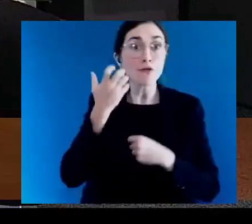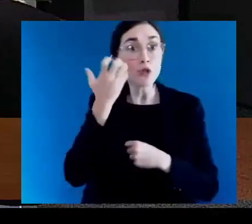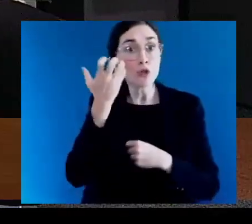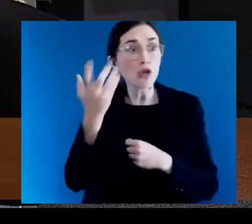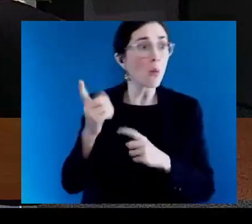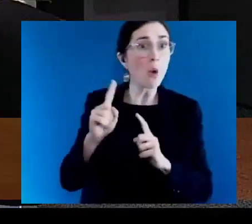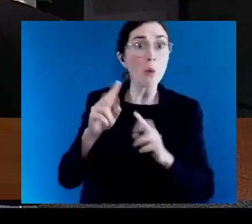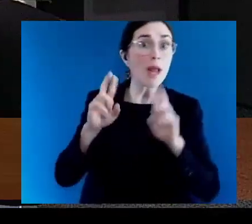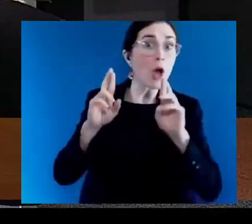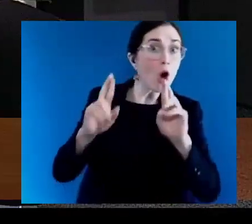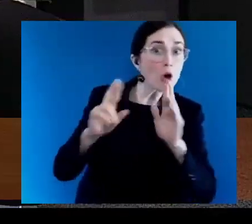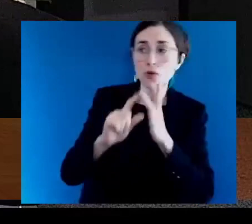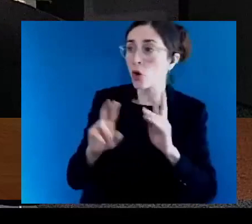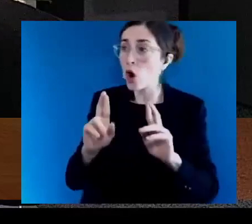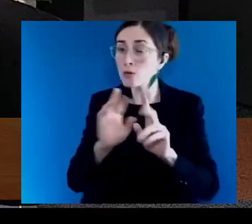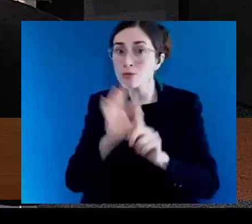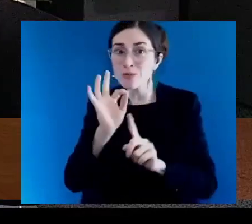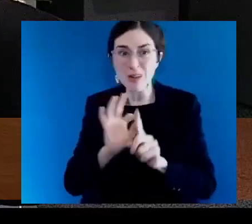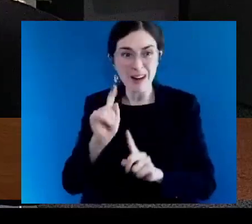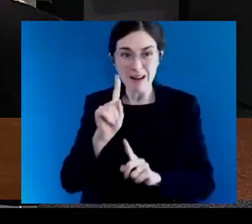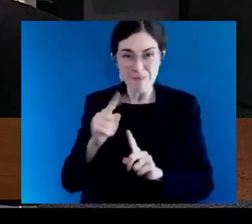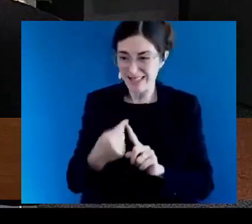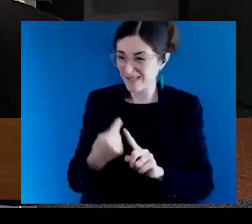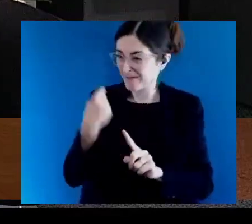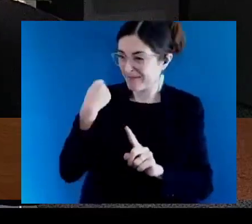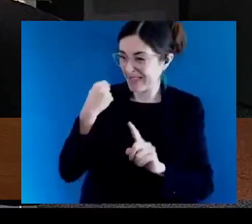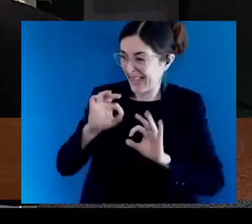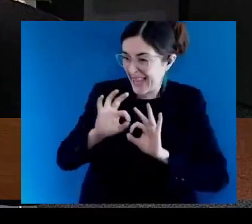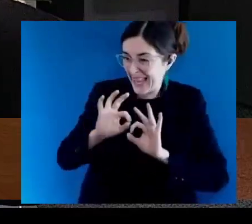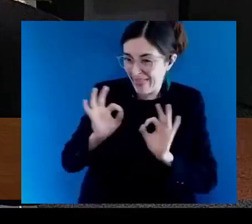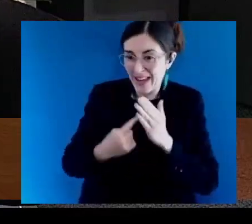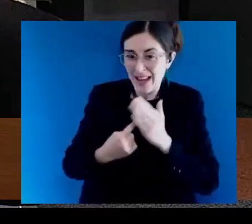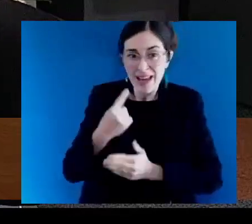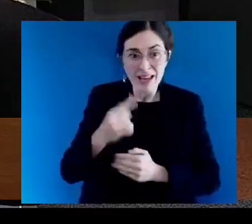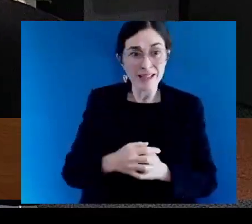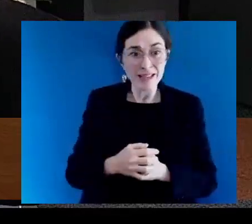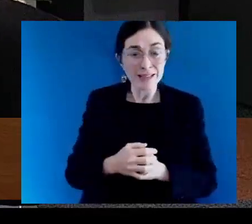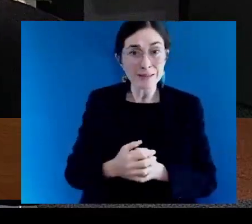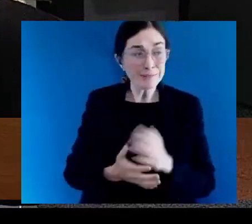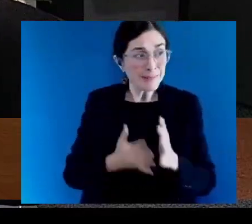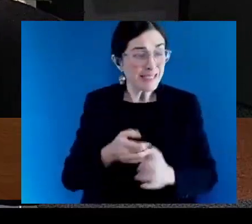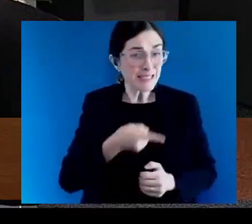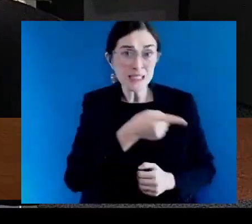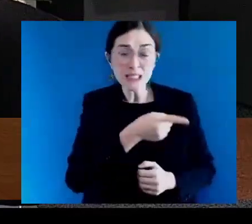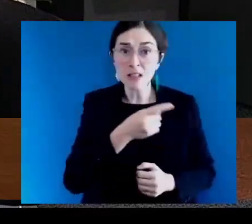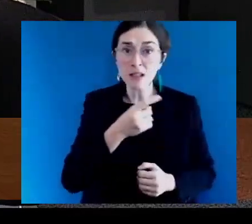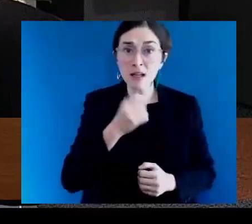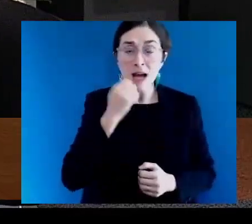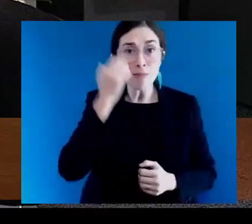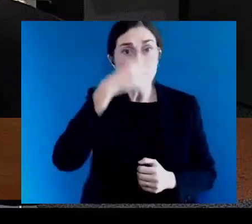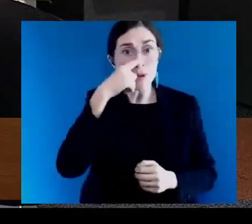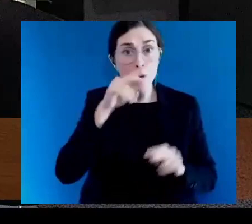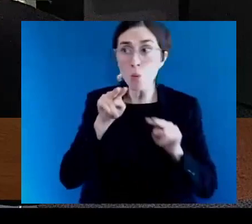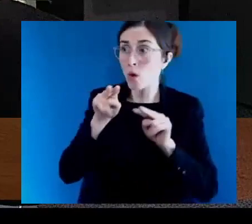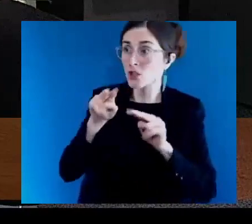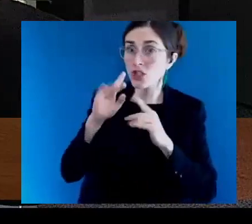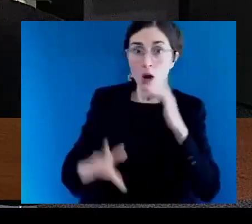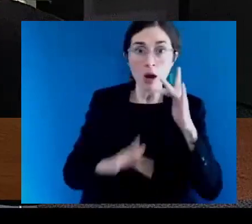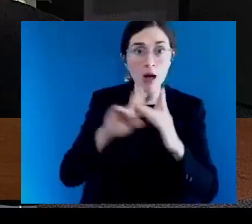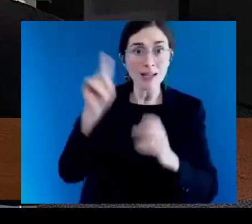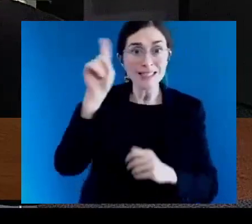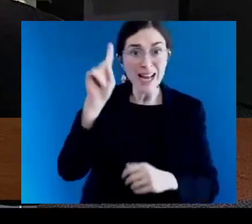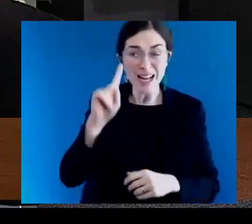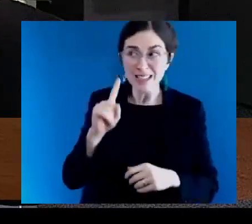wonder, how can First Peoples listening in here not feel that this is more virtue signalling rather than actually a